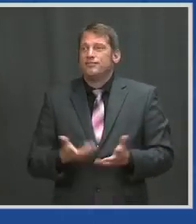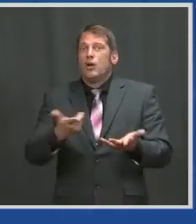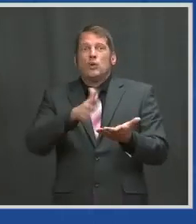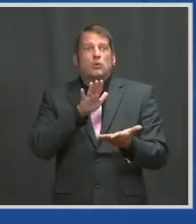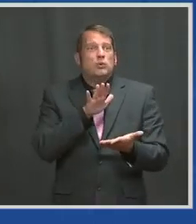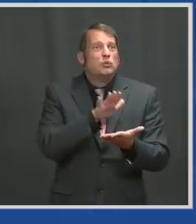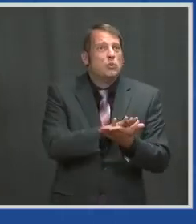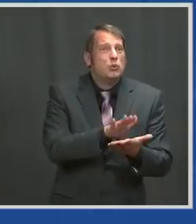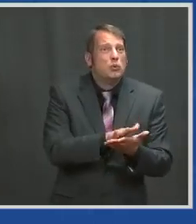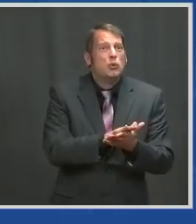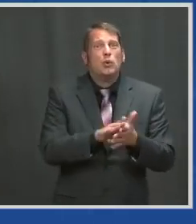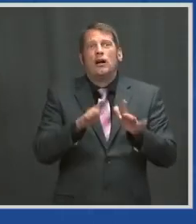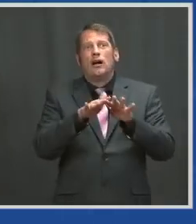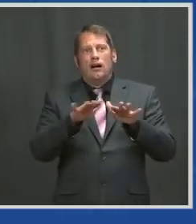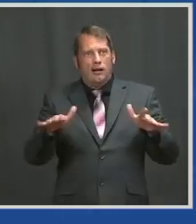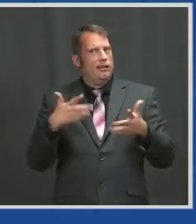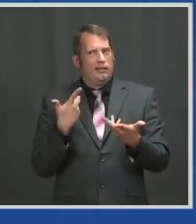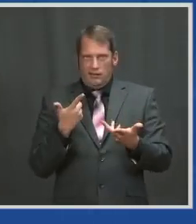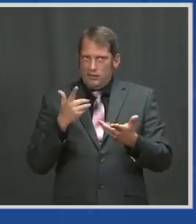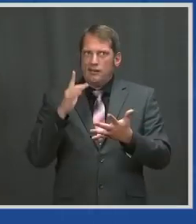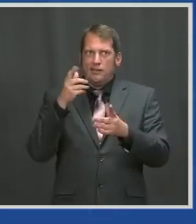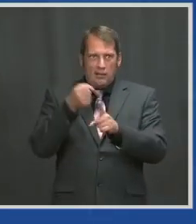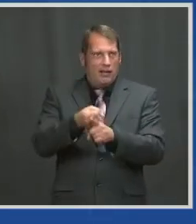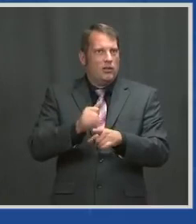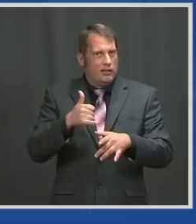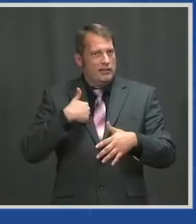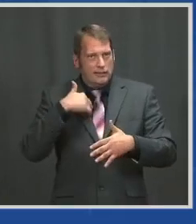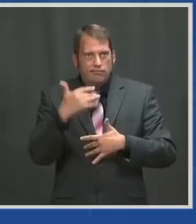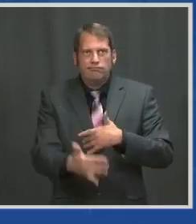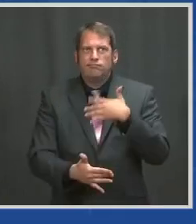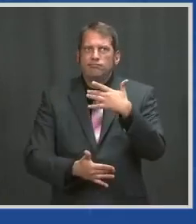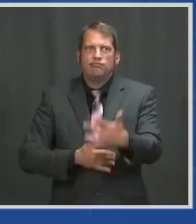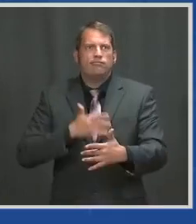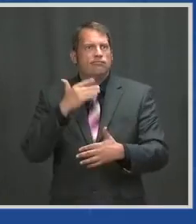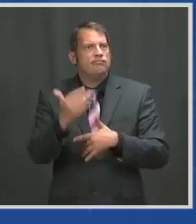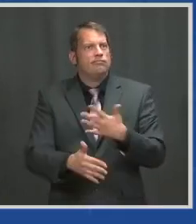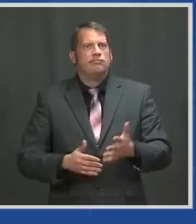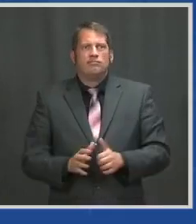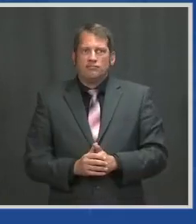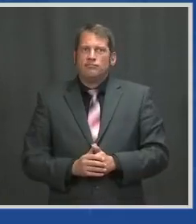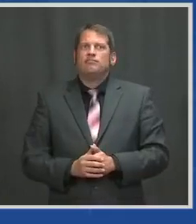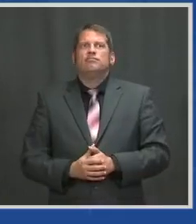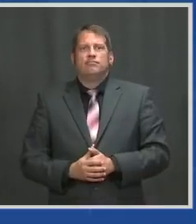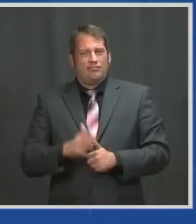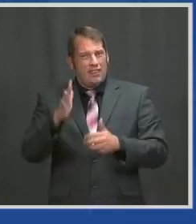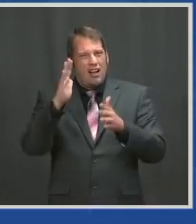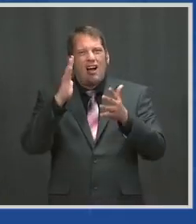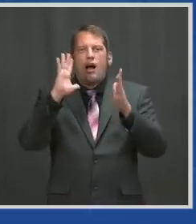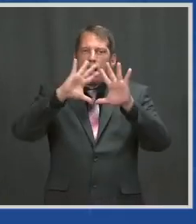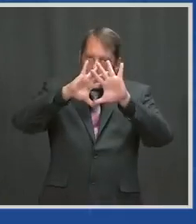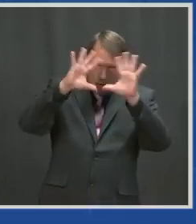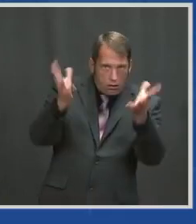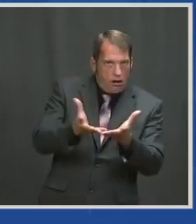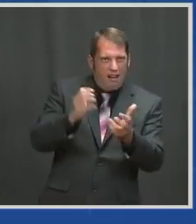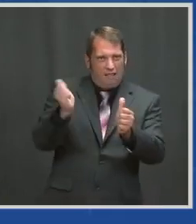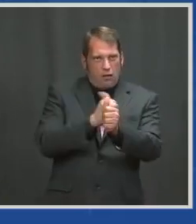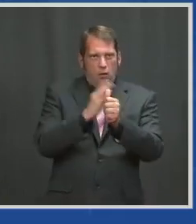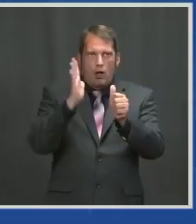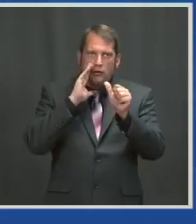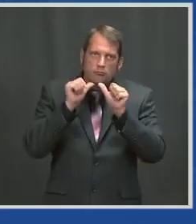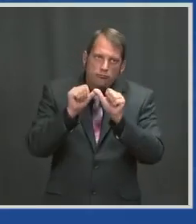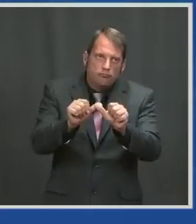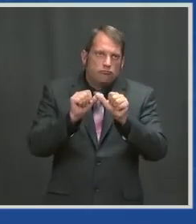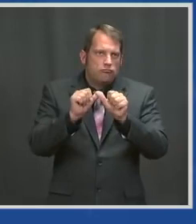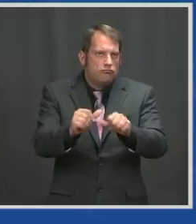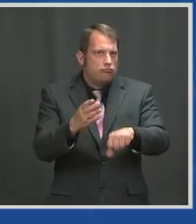underway. So look, this is going to continue to improve. Today's report makes clear. Thank goodness we